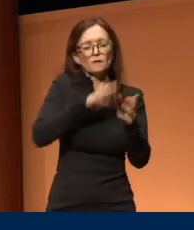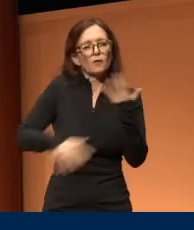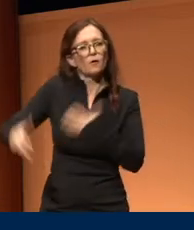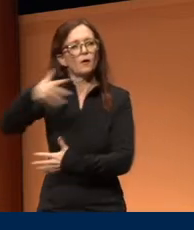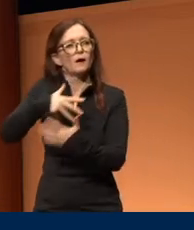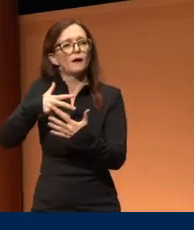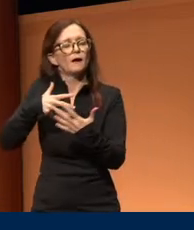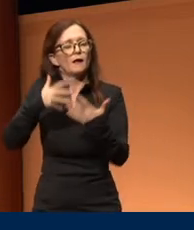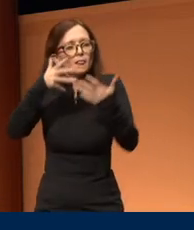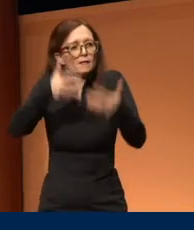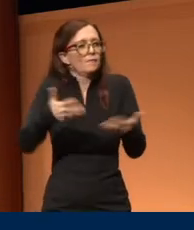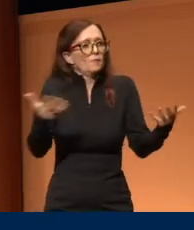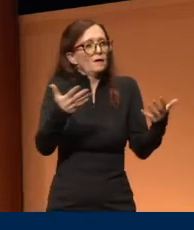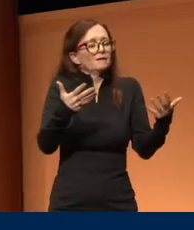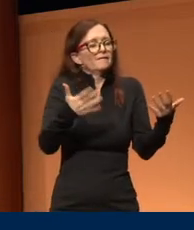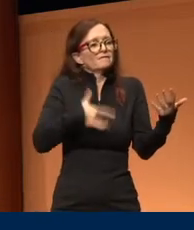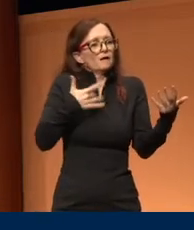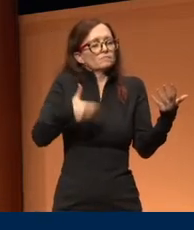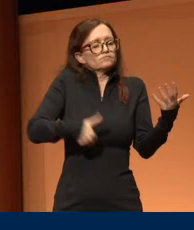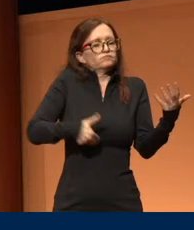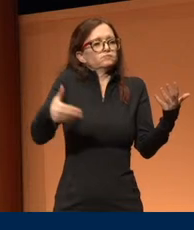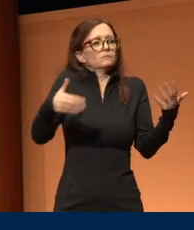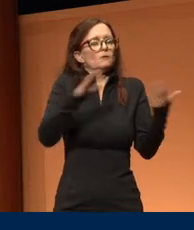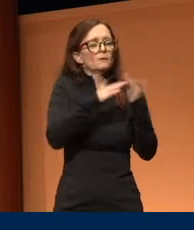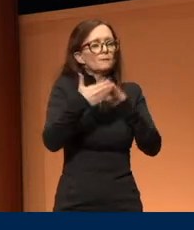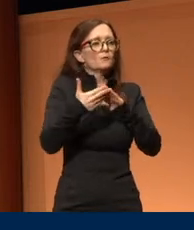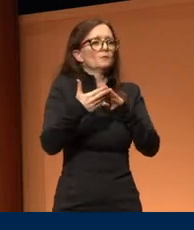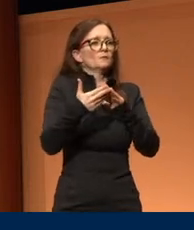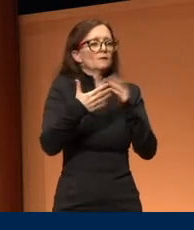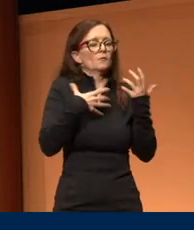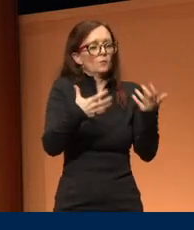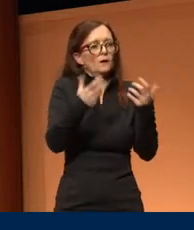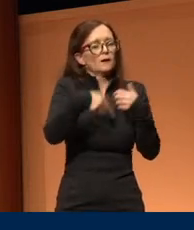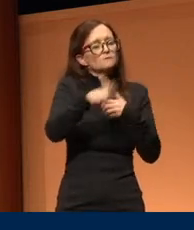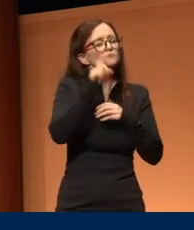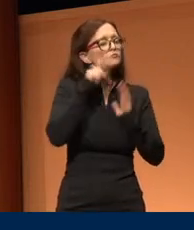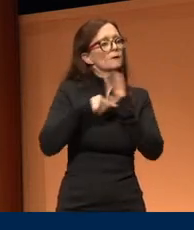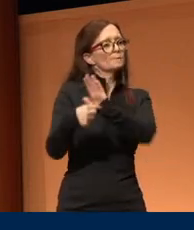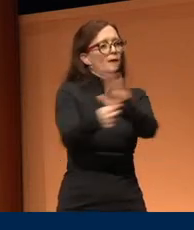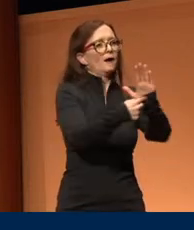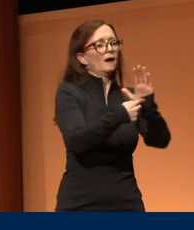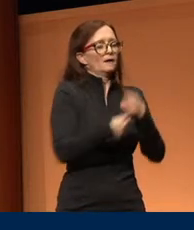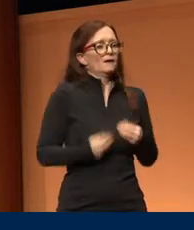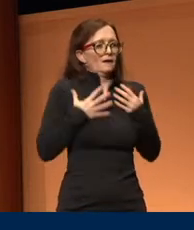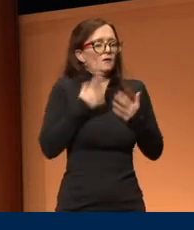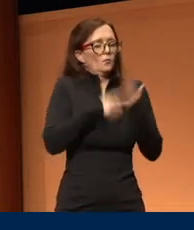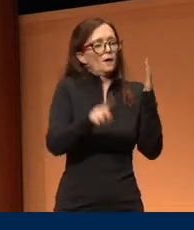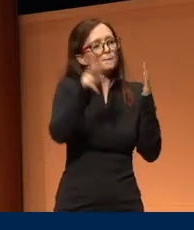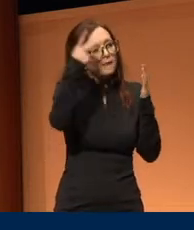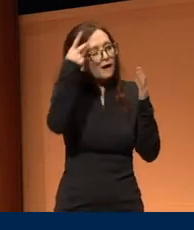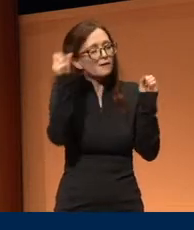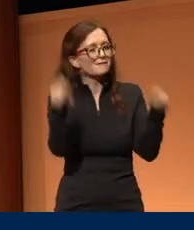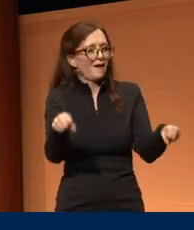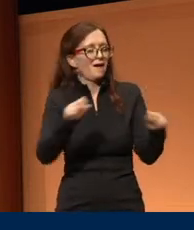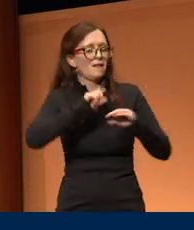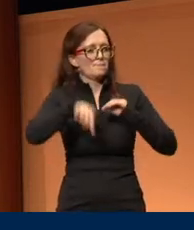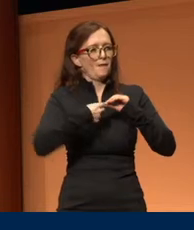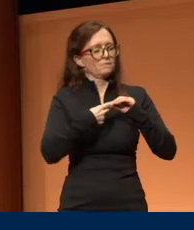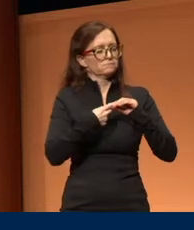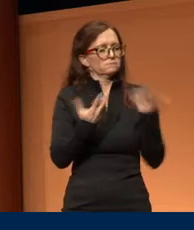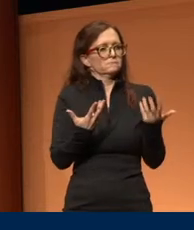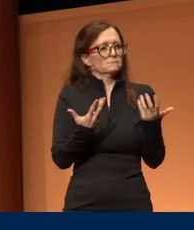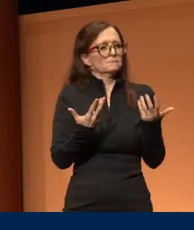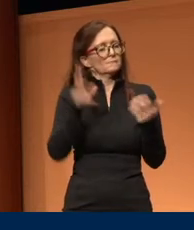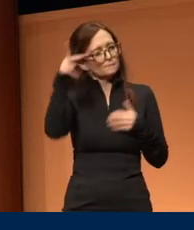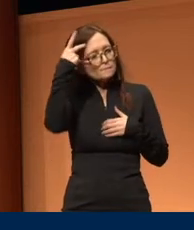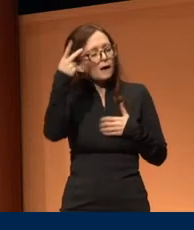reason for hope. I now believe that citizens' assemblies offer us a model and an inspiration for what politics could also be about.